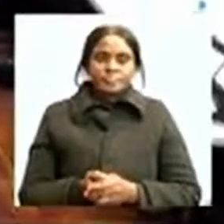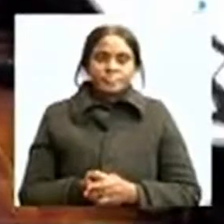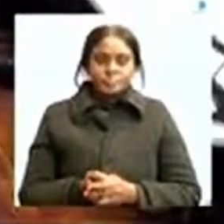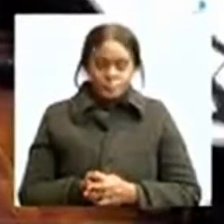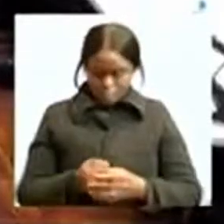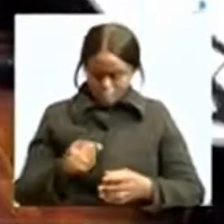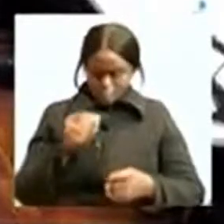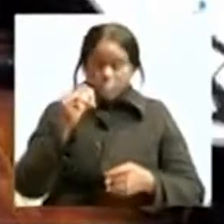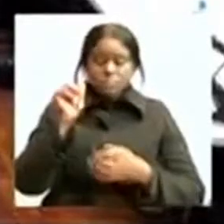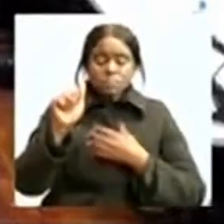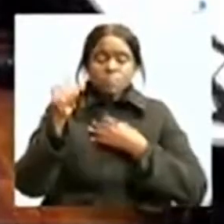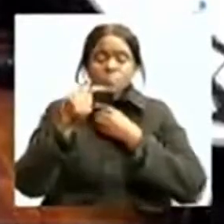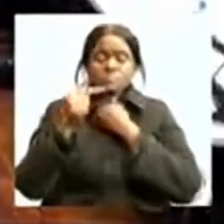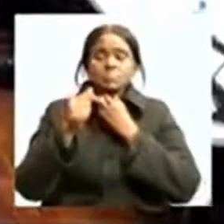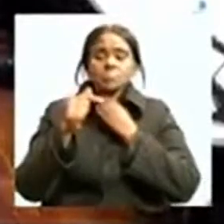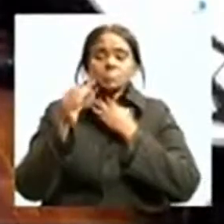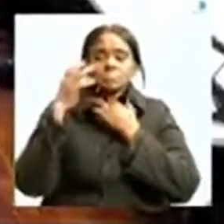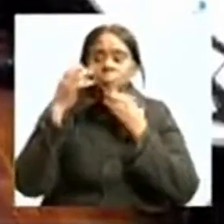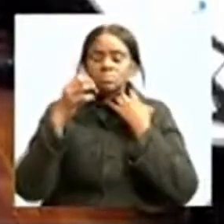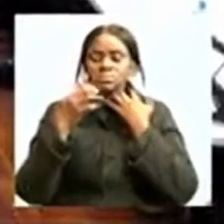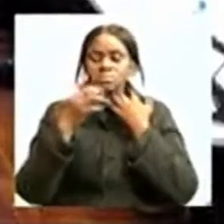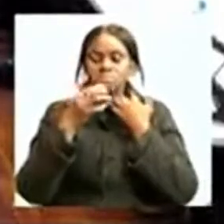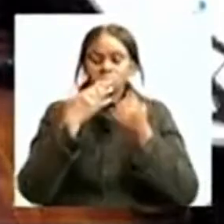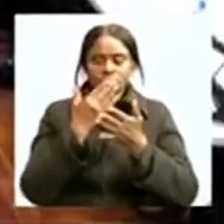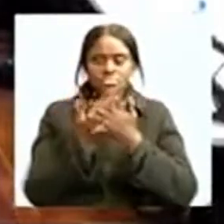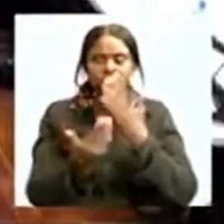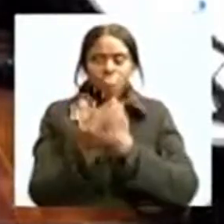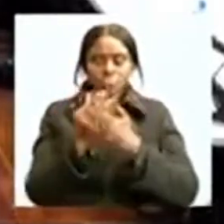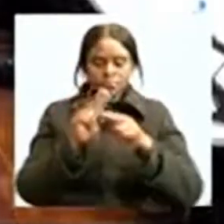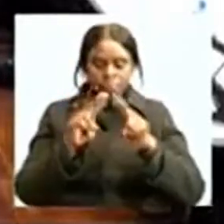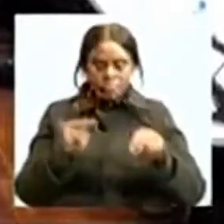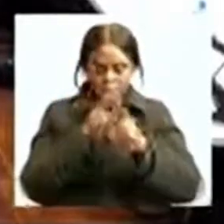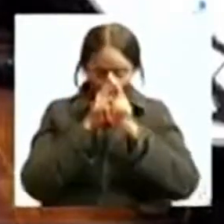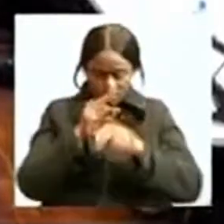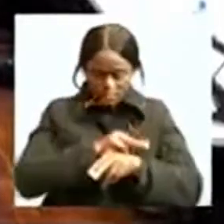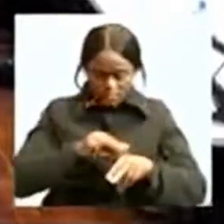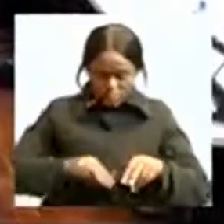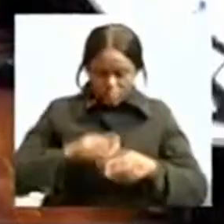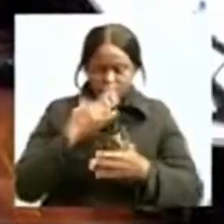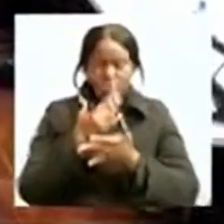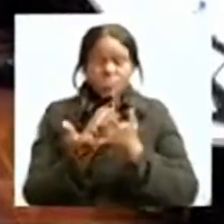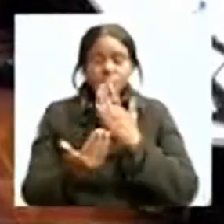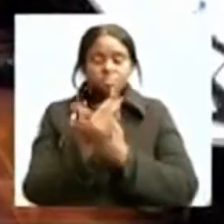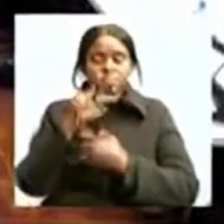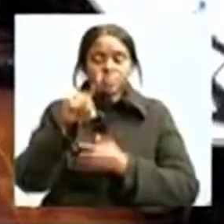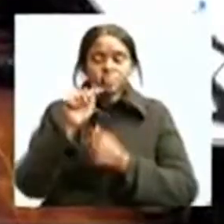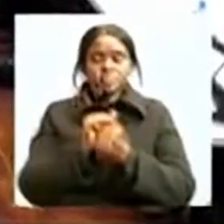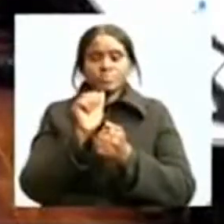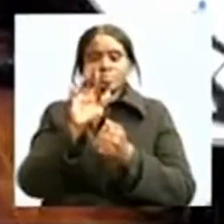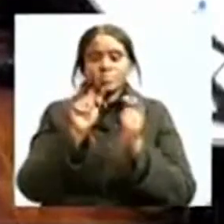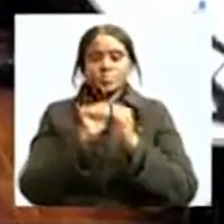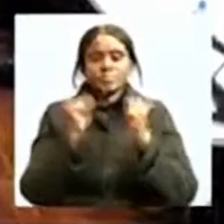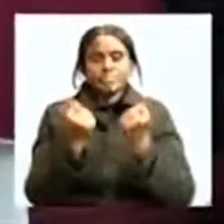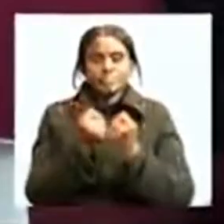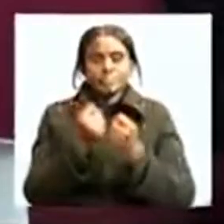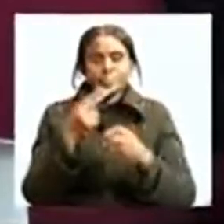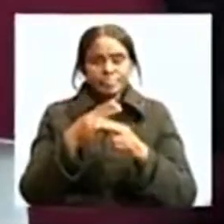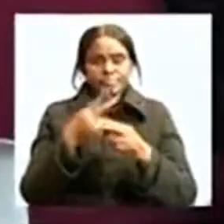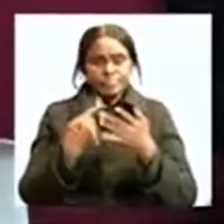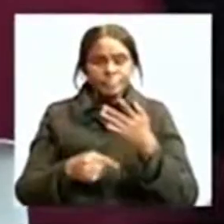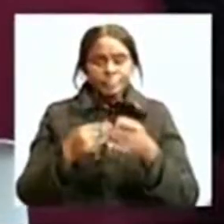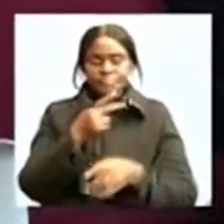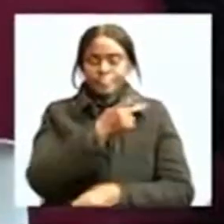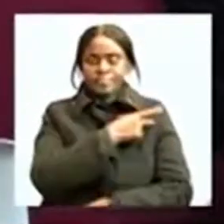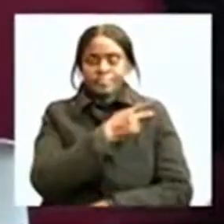AG's office. Good morning, Chair. Good morning, honorable members. Good morning, PS and your team. My name is